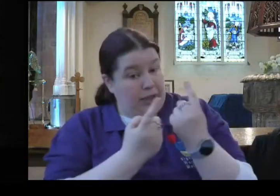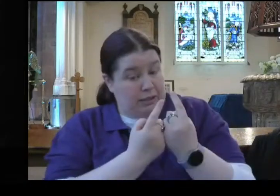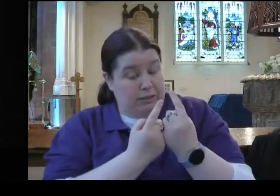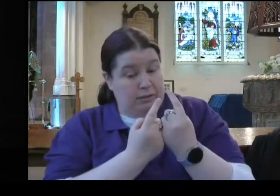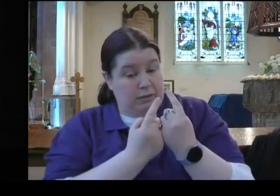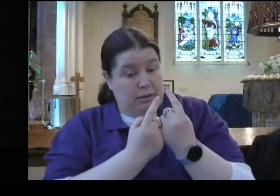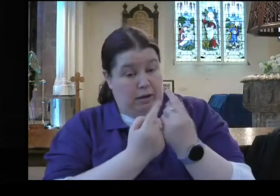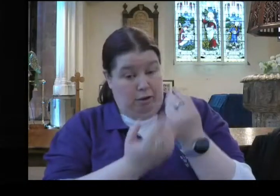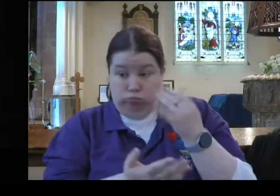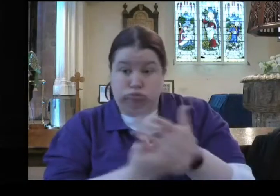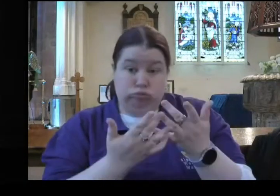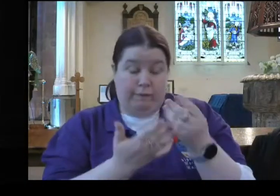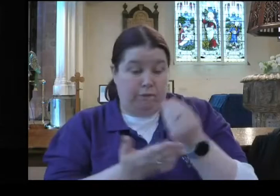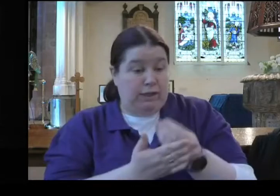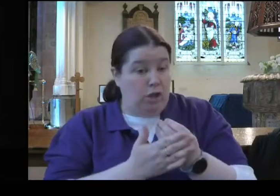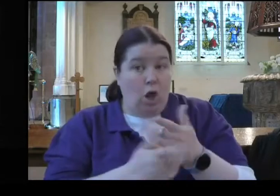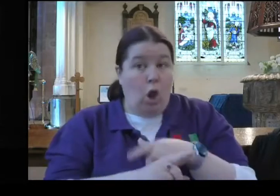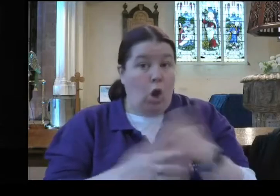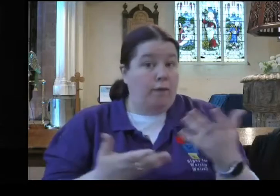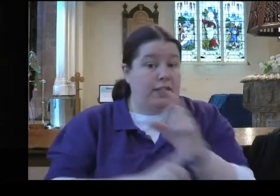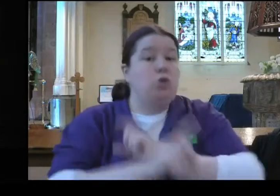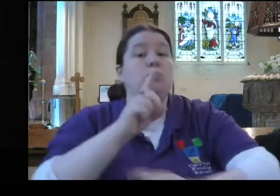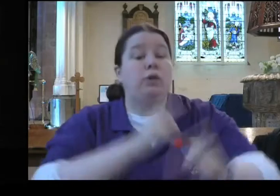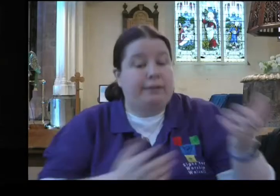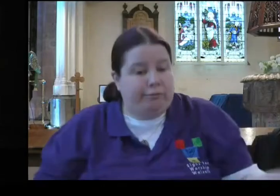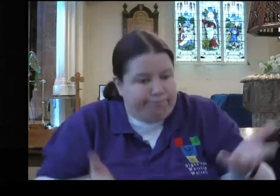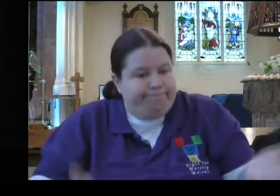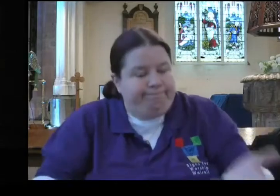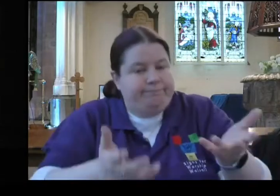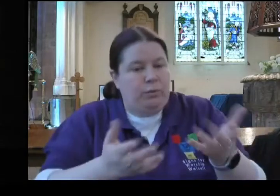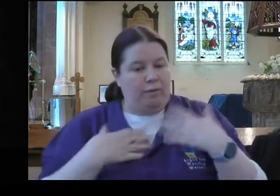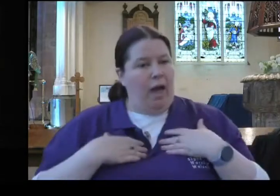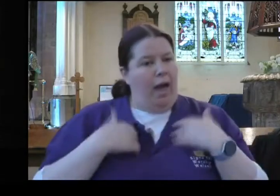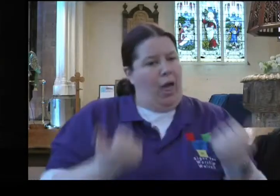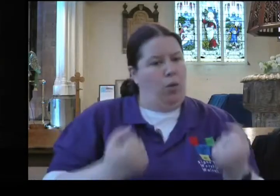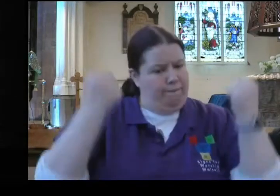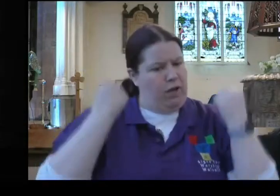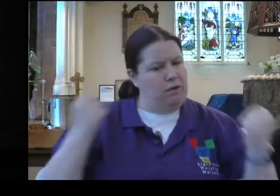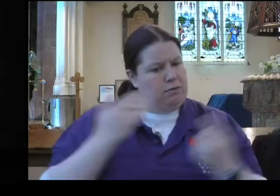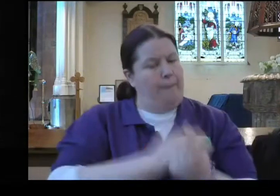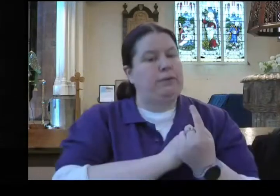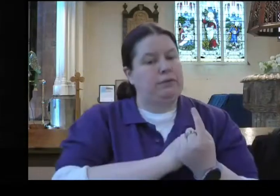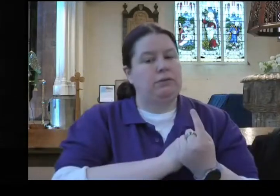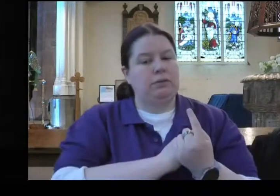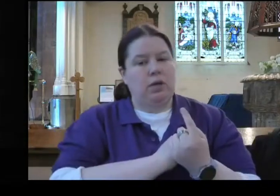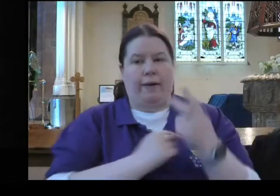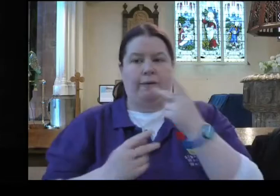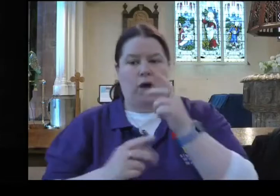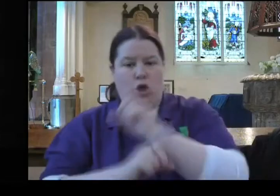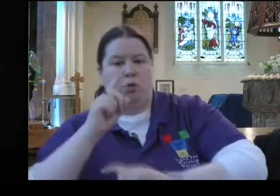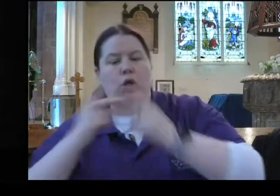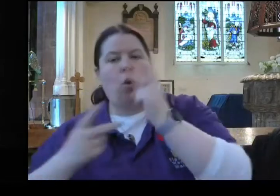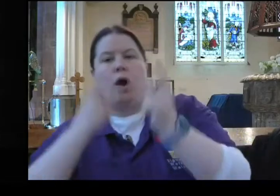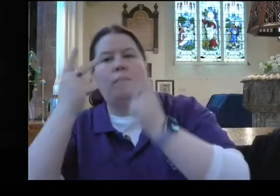very finance-driven, a lot of it is community-driven. You know, we've got health and fitness takes place there. We've got the community choir. We've got